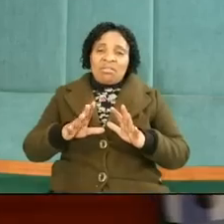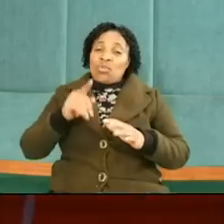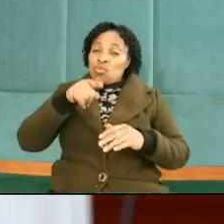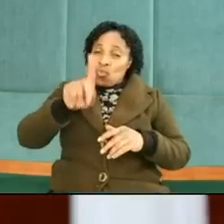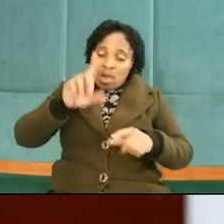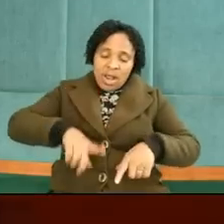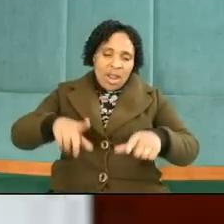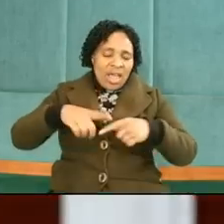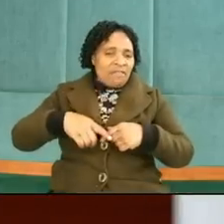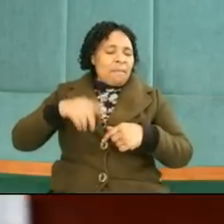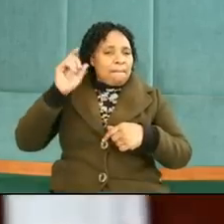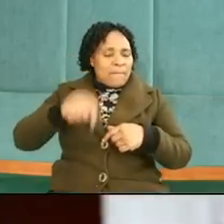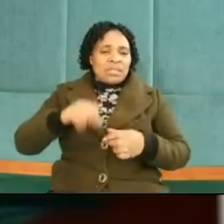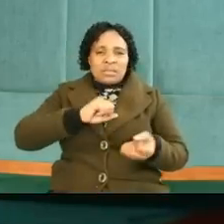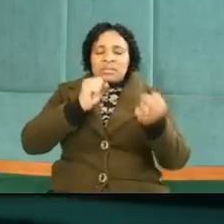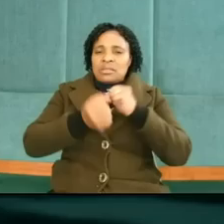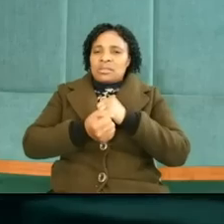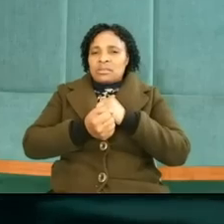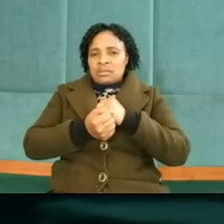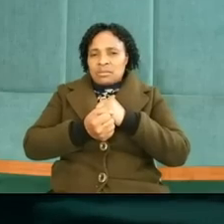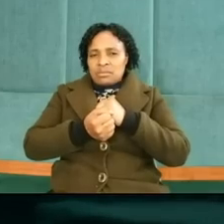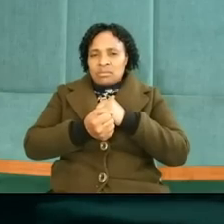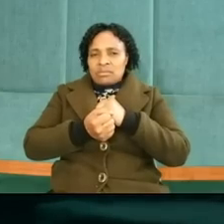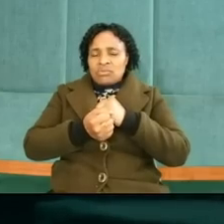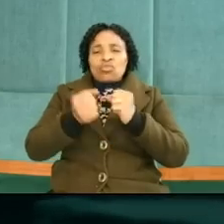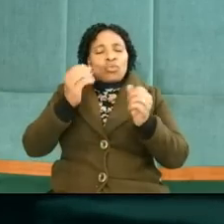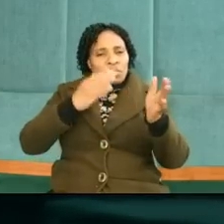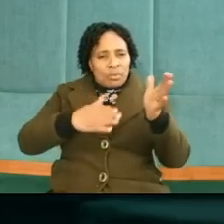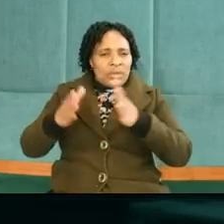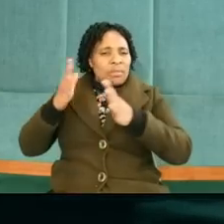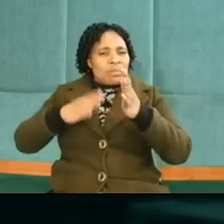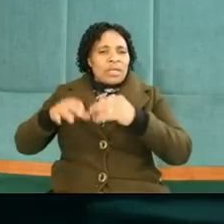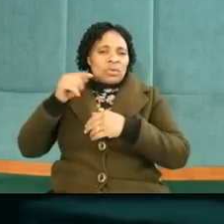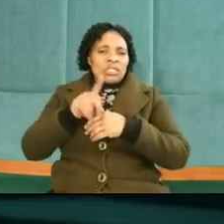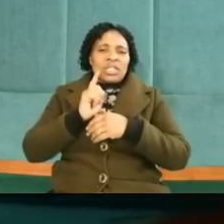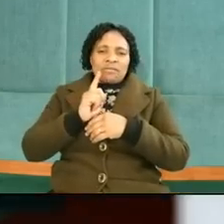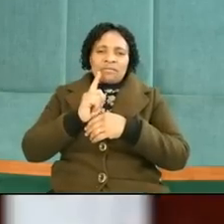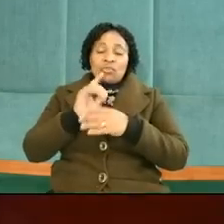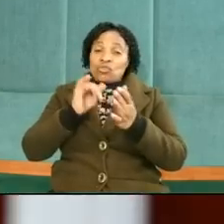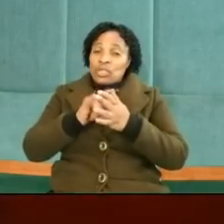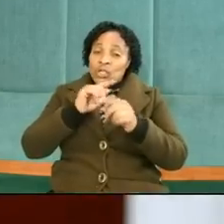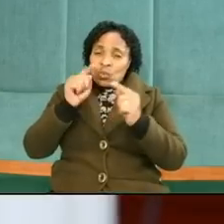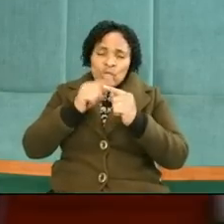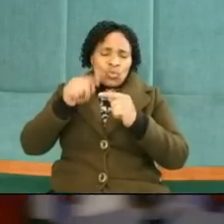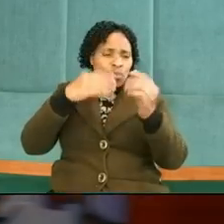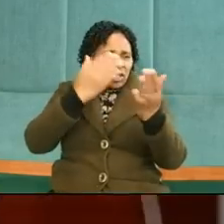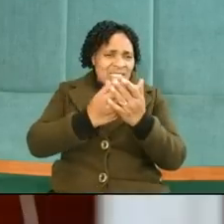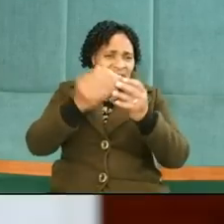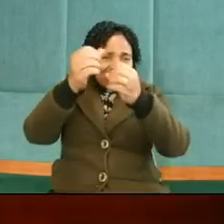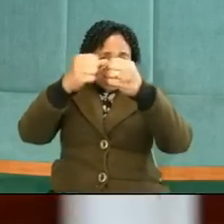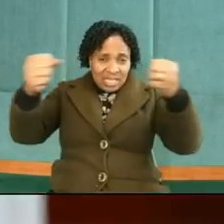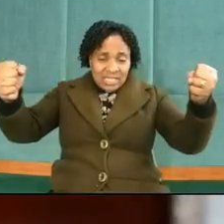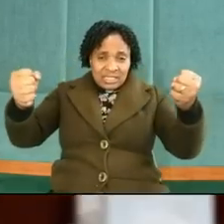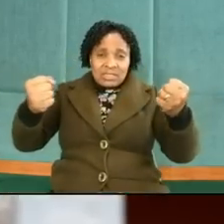life has to change to prepare yourself so that when you reach the pearly gates,